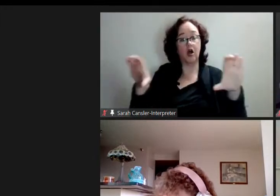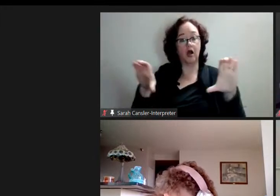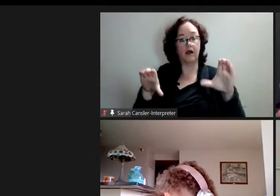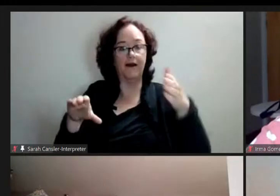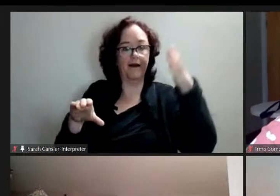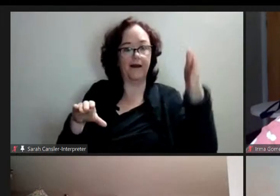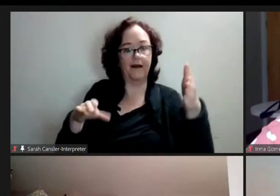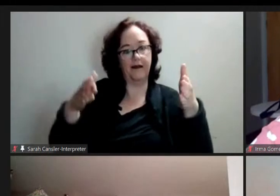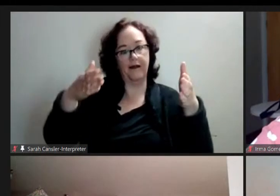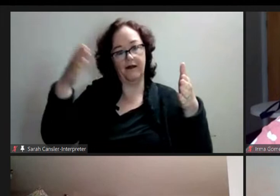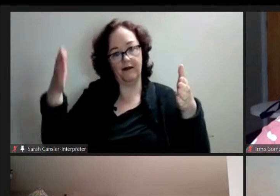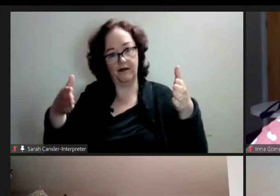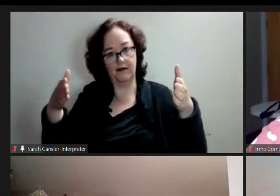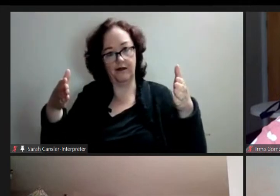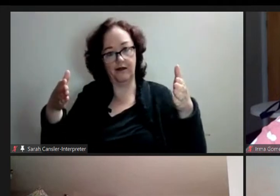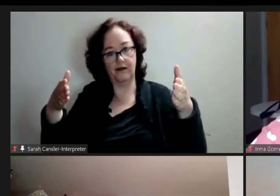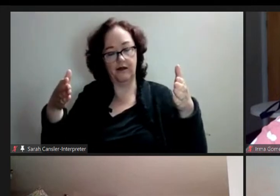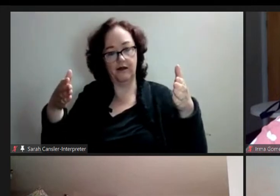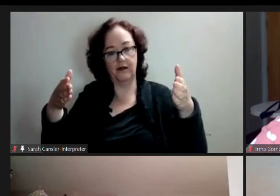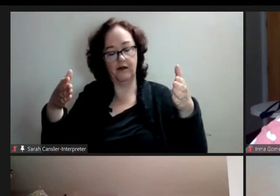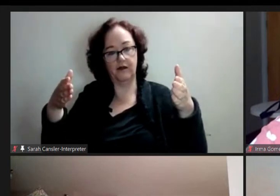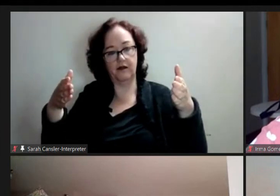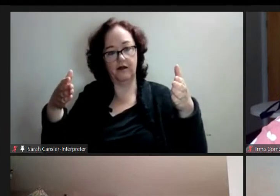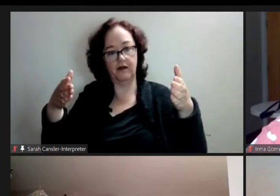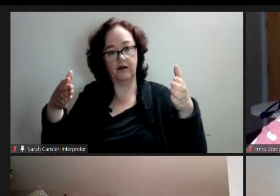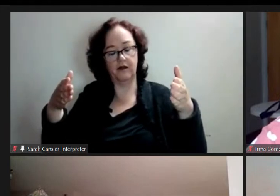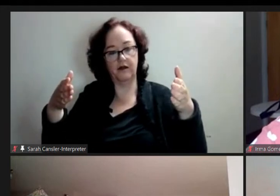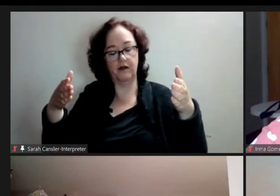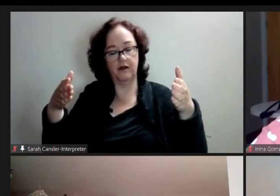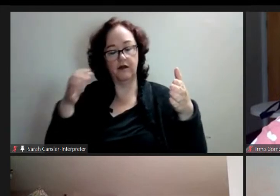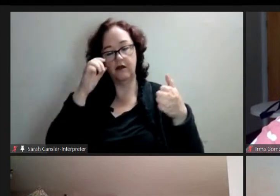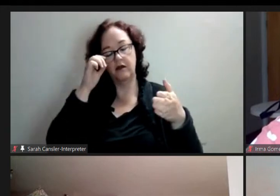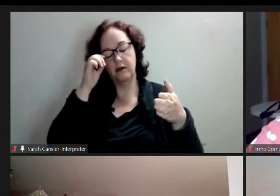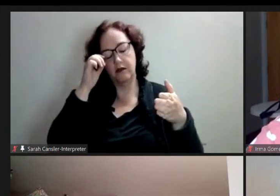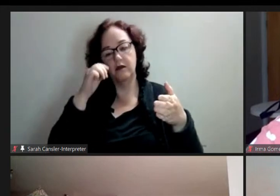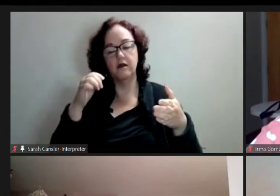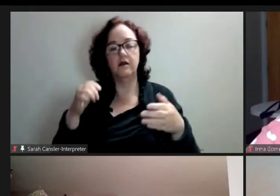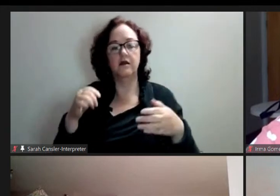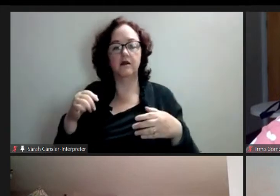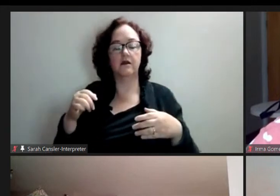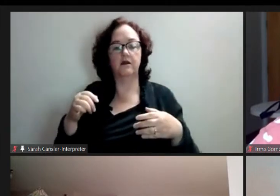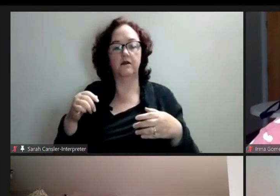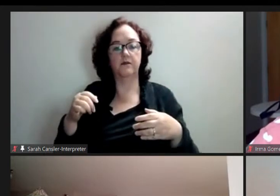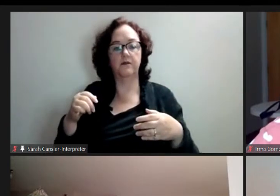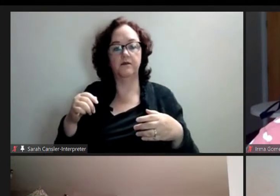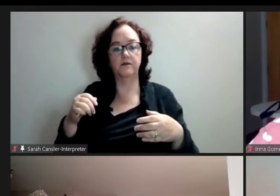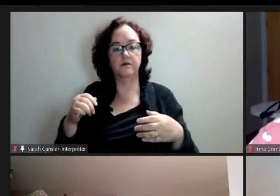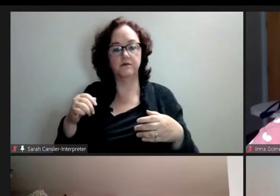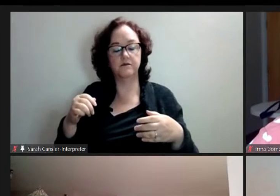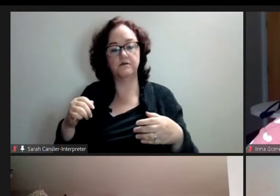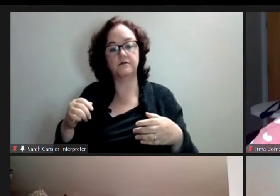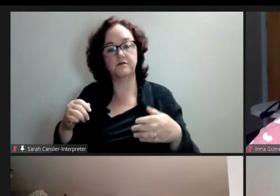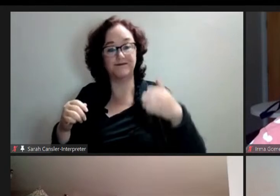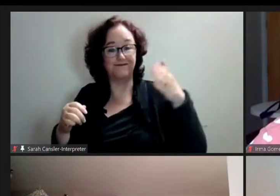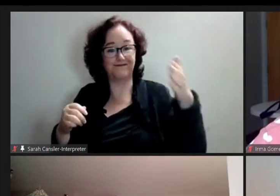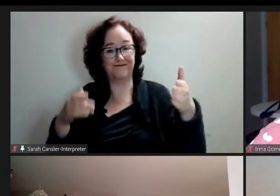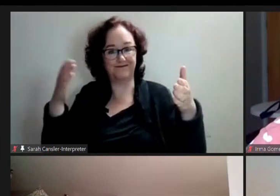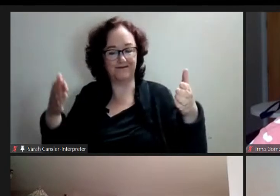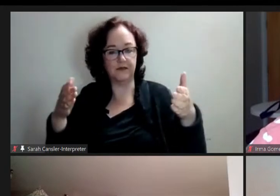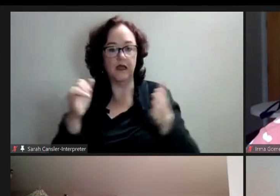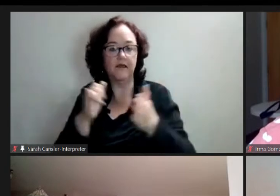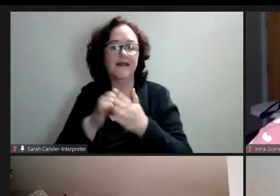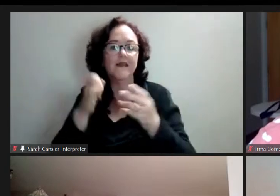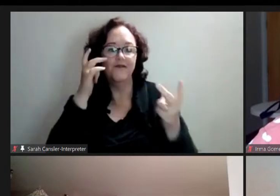call the one. I call this one in the center aisle of the map, and the one on the each end of the car is a visual message